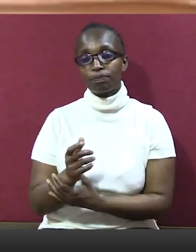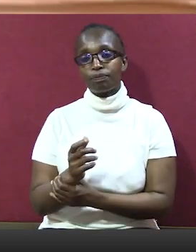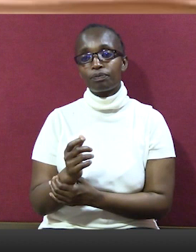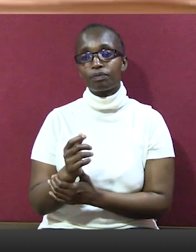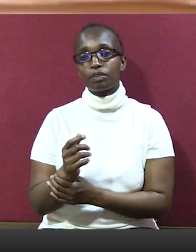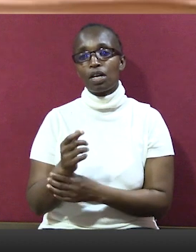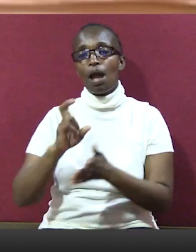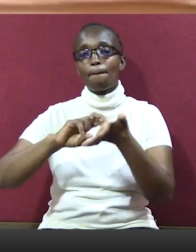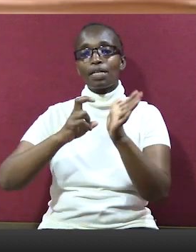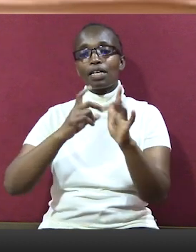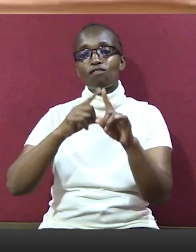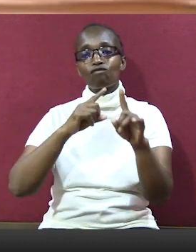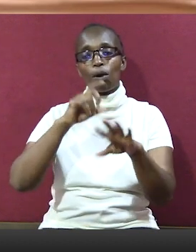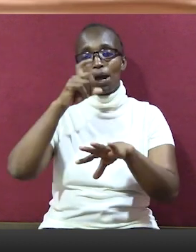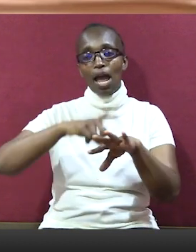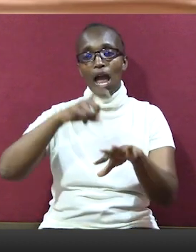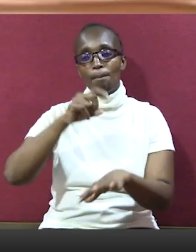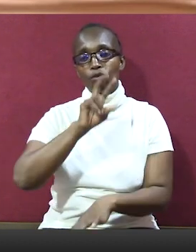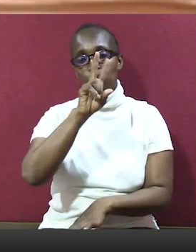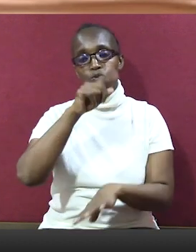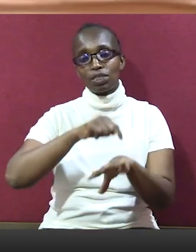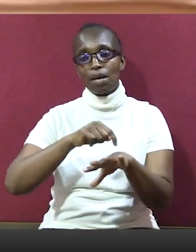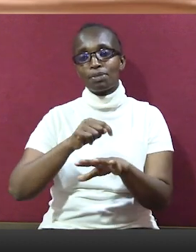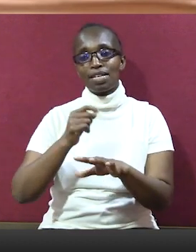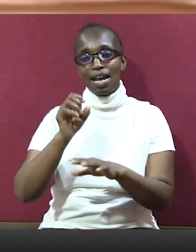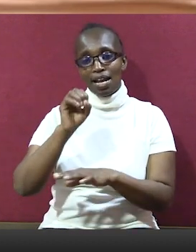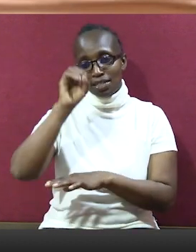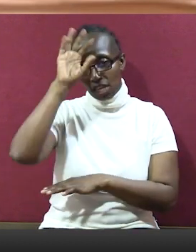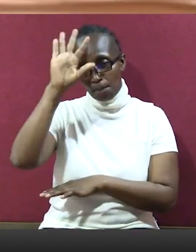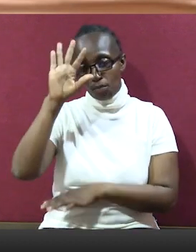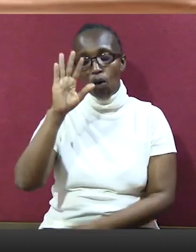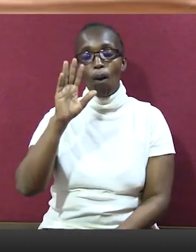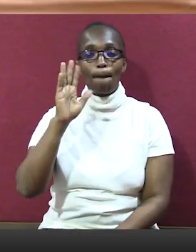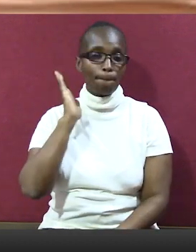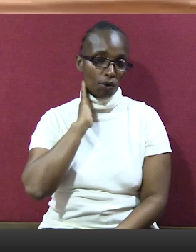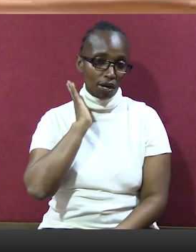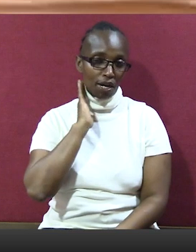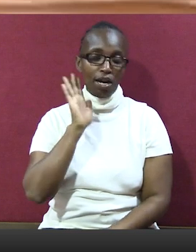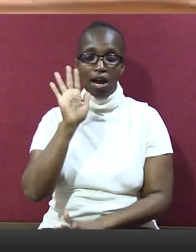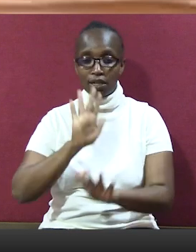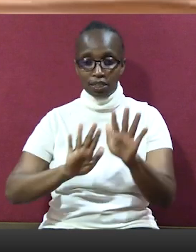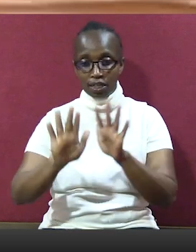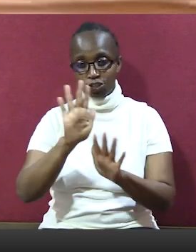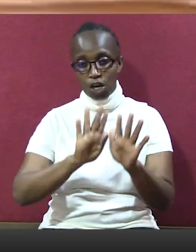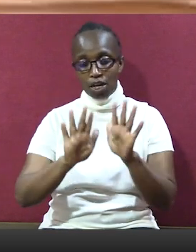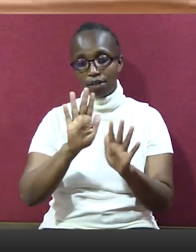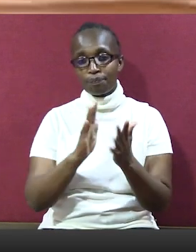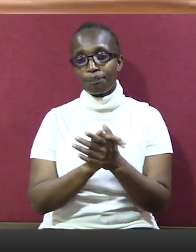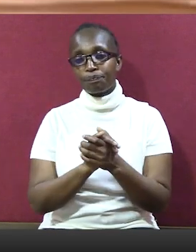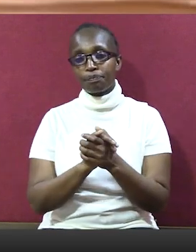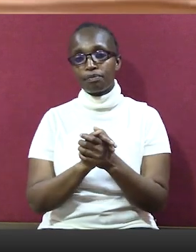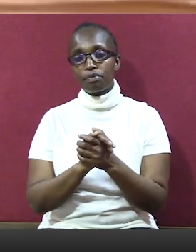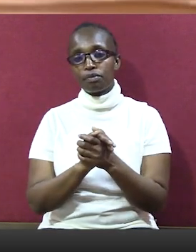2 Wambora from Embu 2 times, Kiambu, Murang'a, Kirinyaga. And